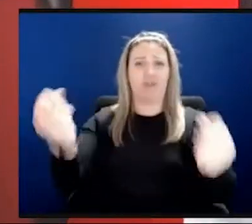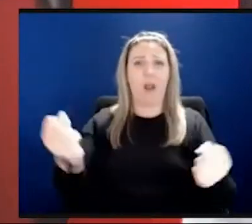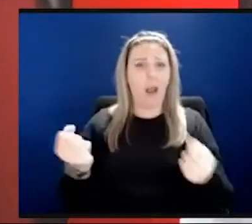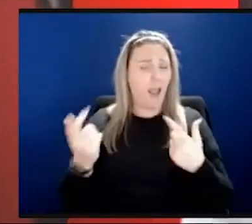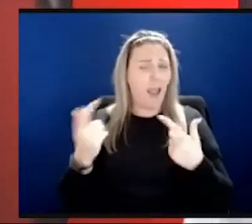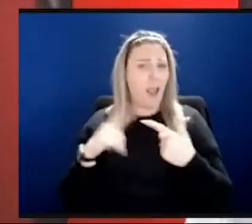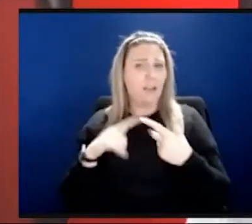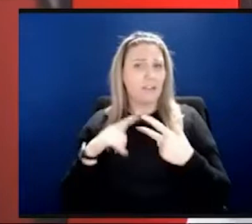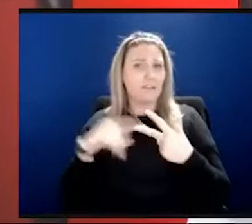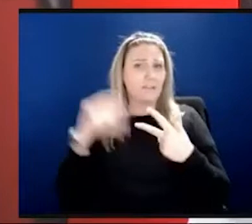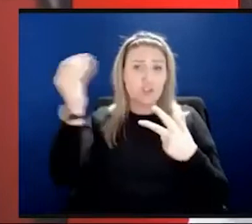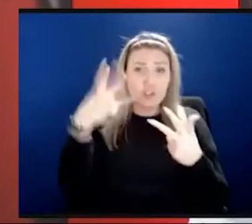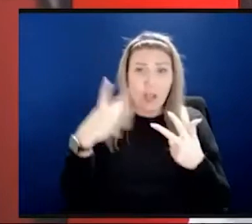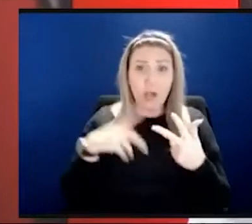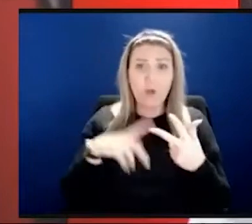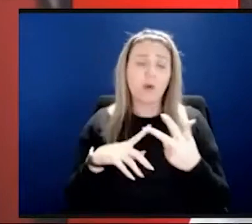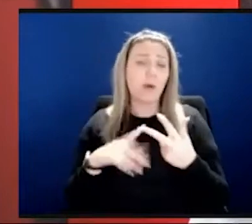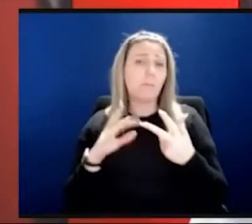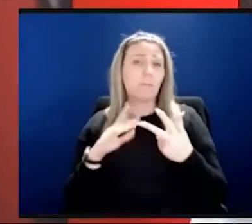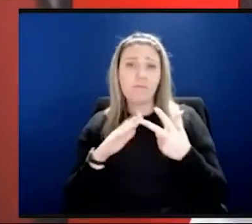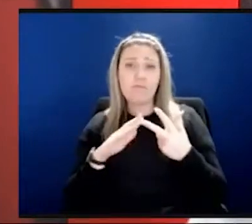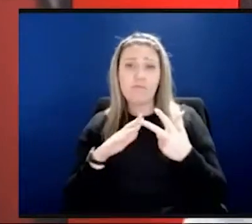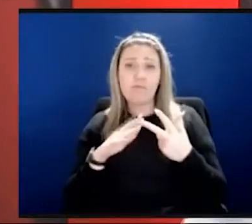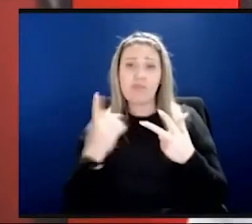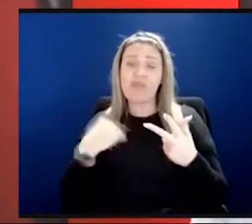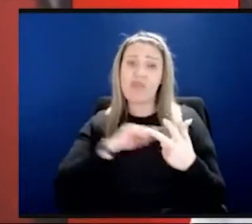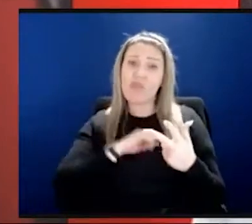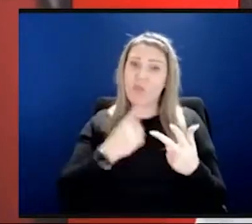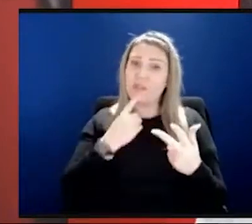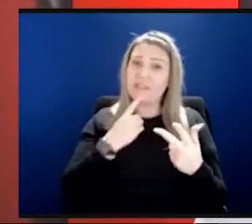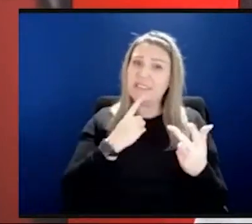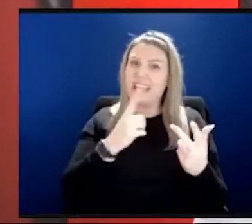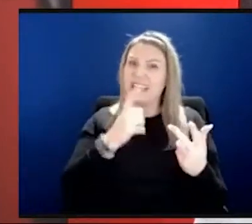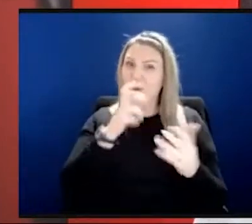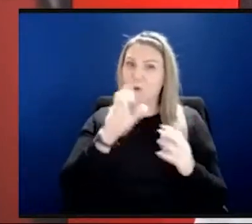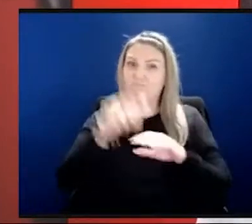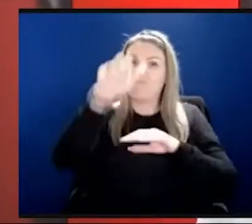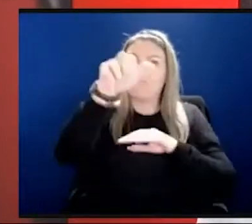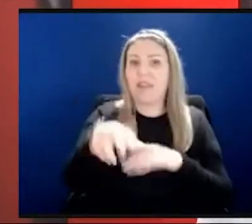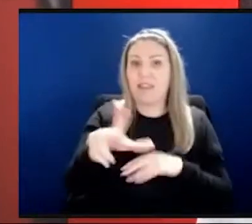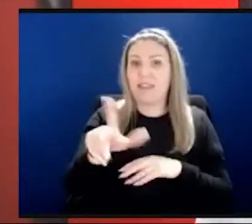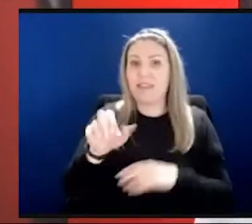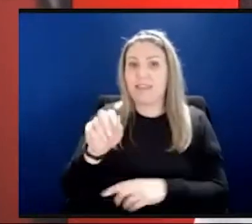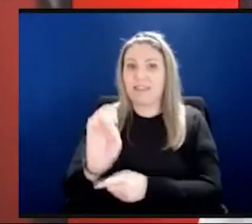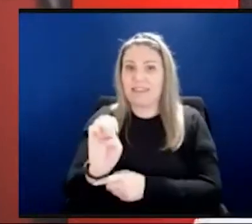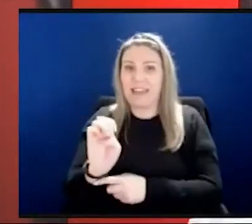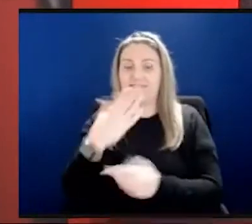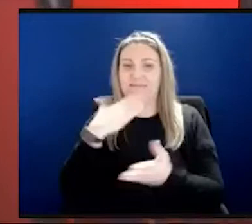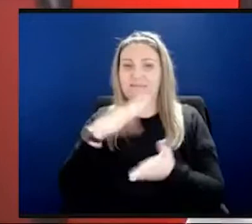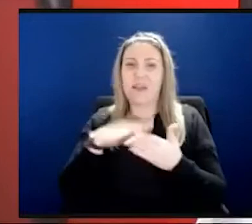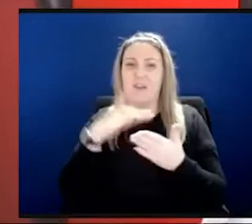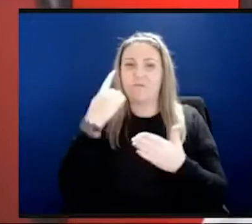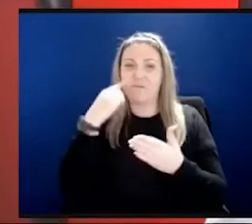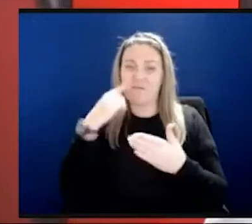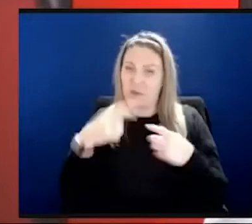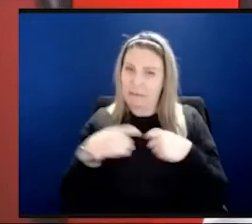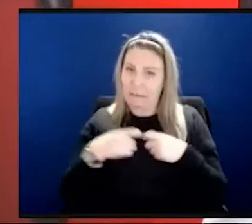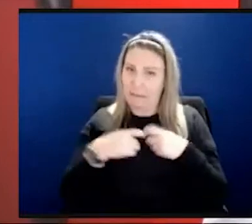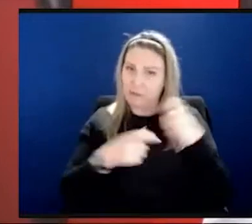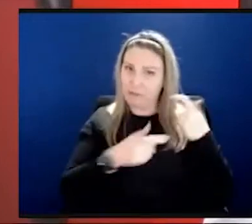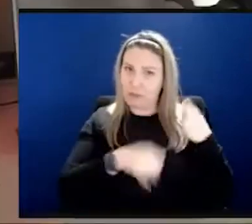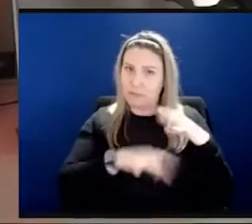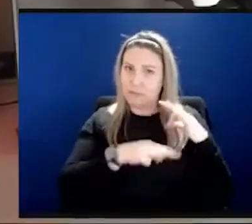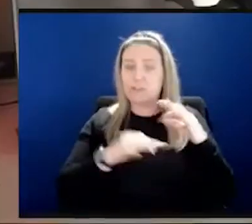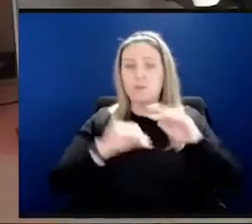shower. We discourage jumping in the lake because that's bad for the pump and the electronics. So swimming is kind of out the window. That's then how do